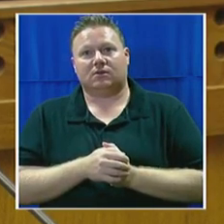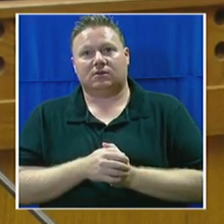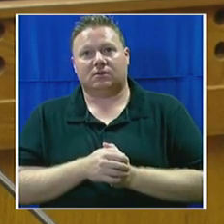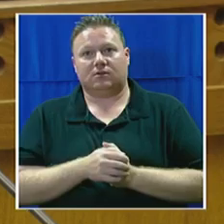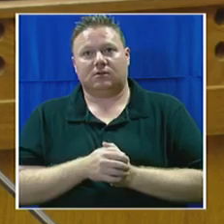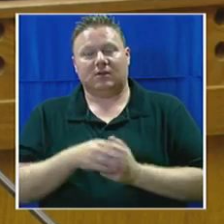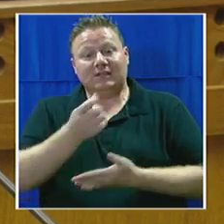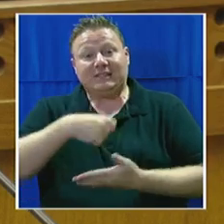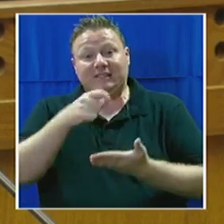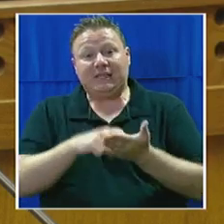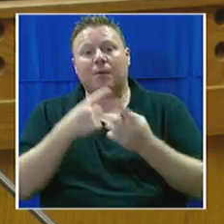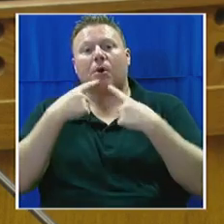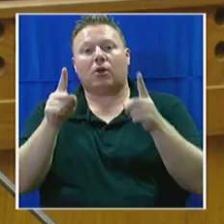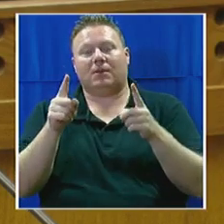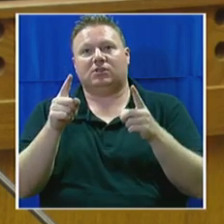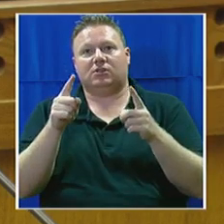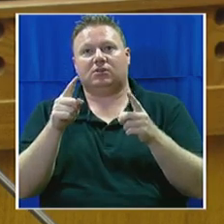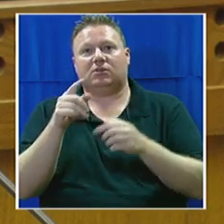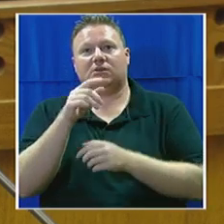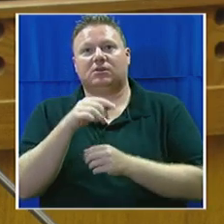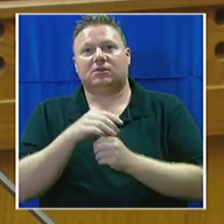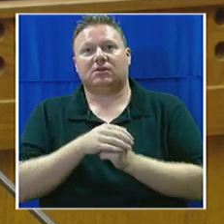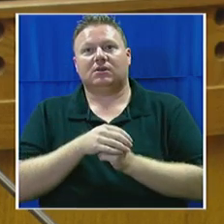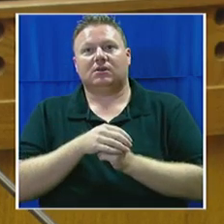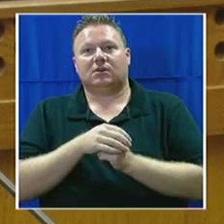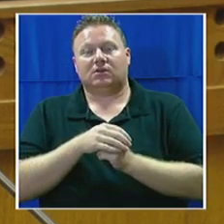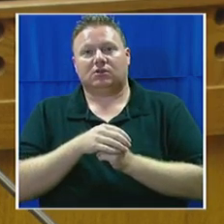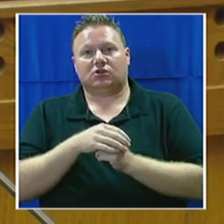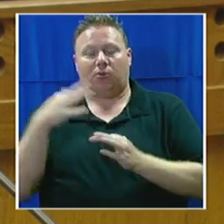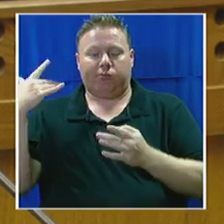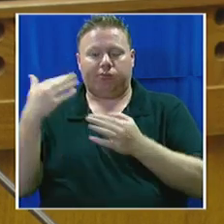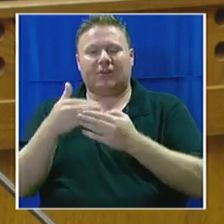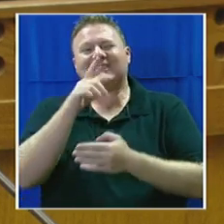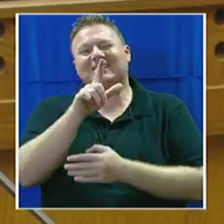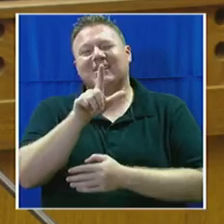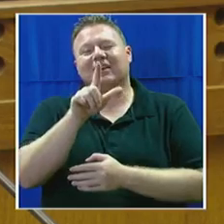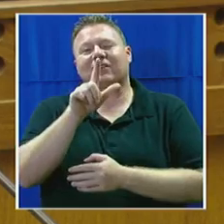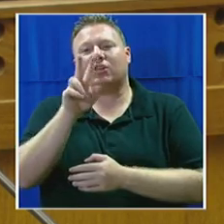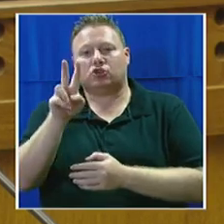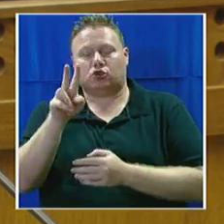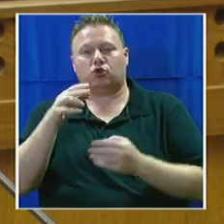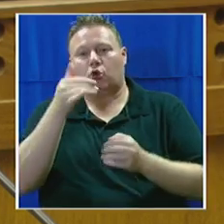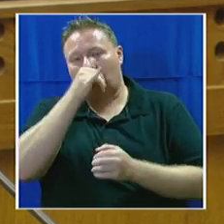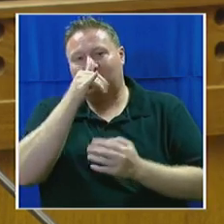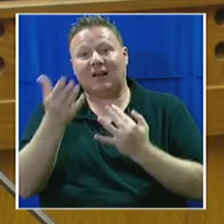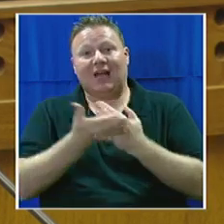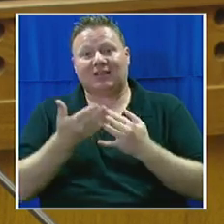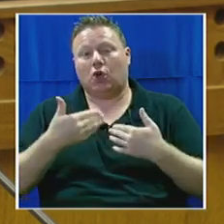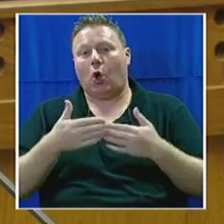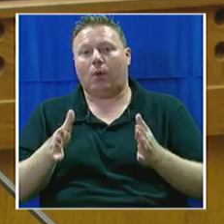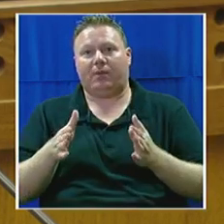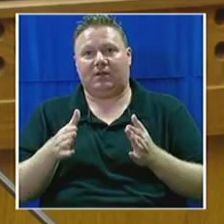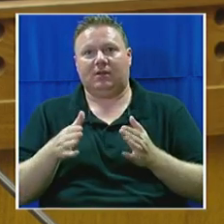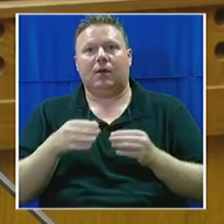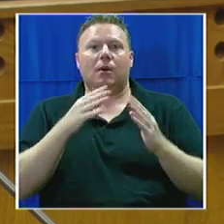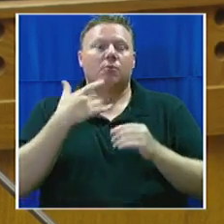President Ramaphosa, more than 72 criminal cases were opened, either by municipalities and provinces with SEP